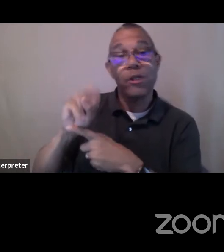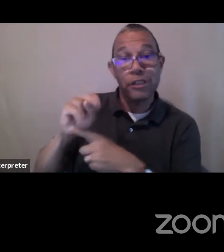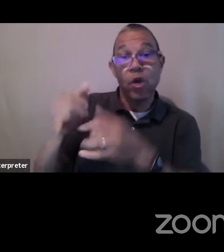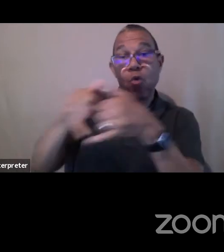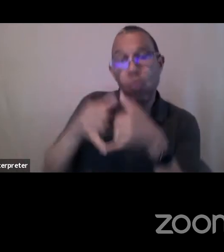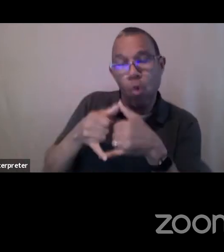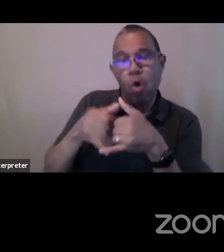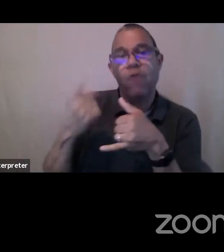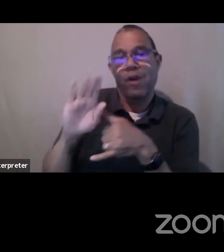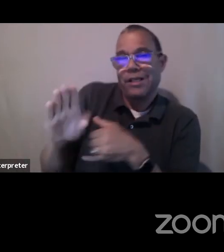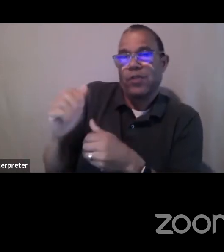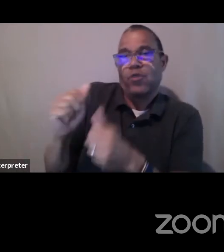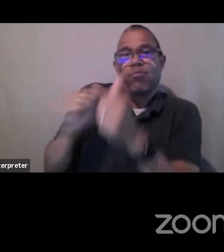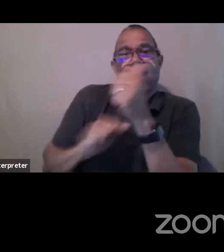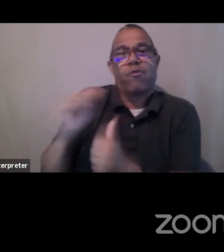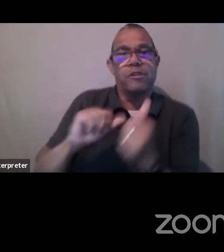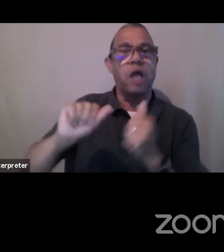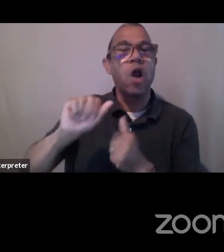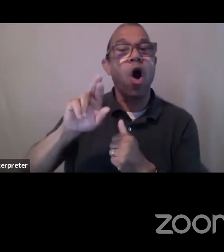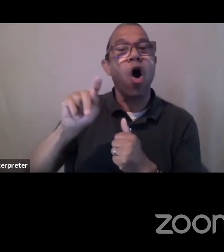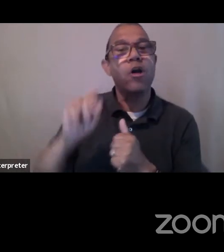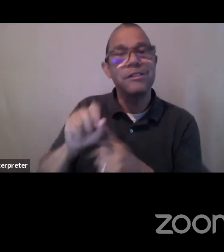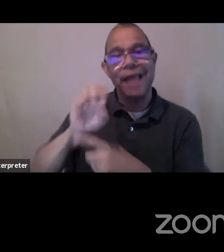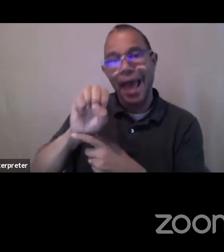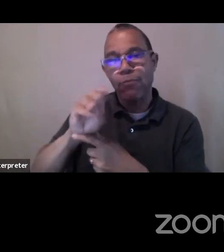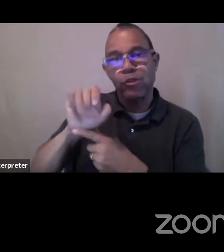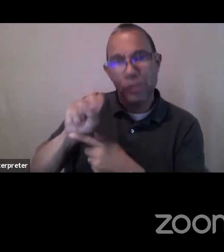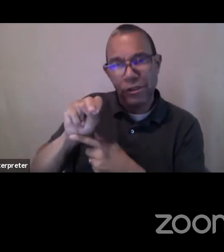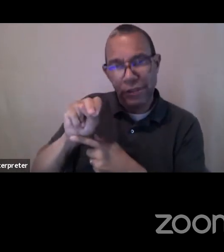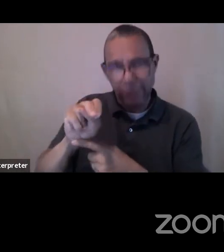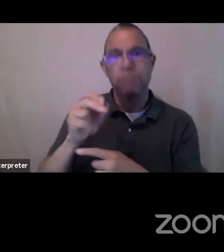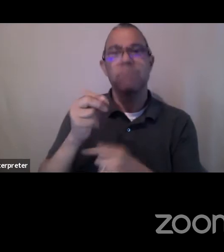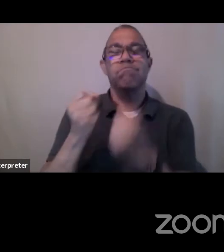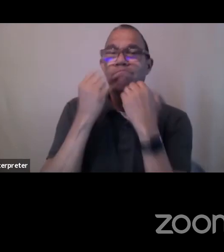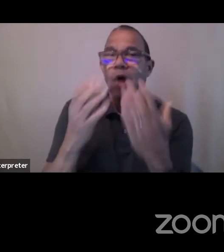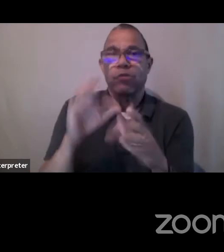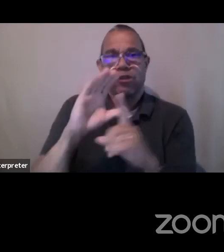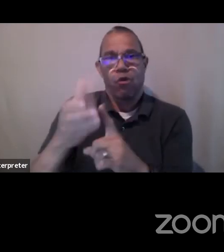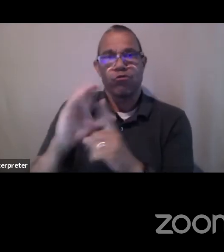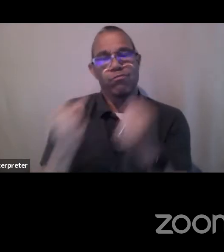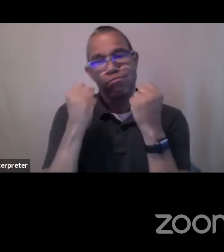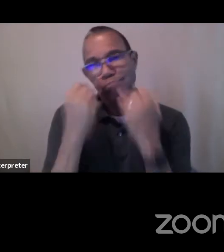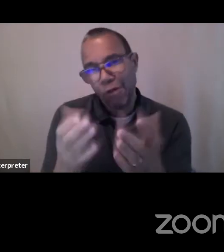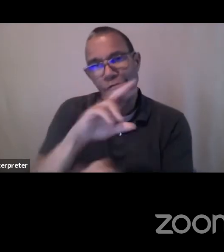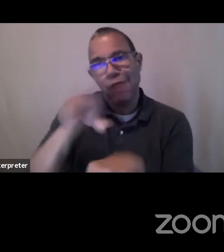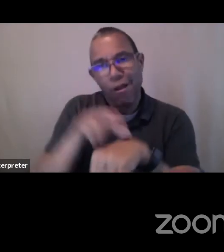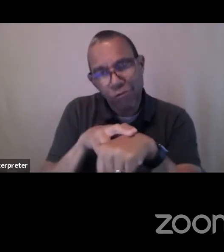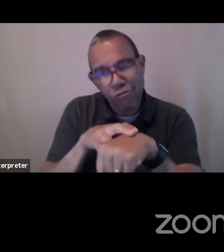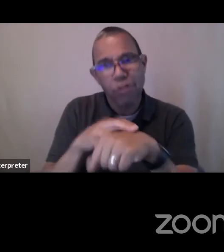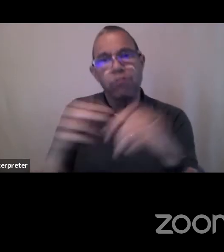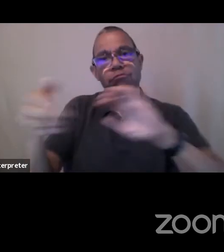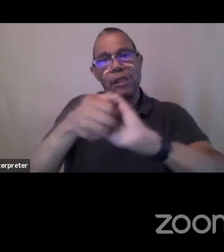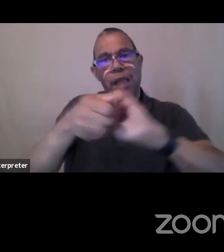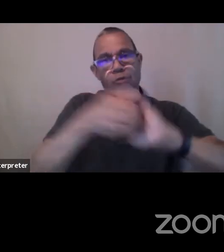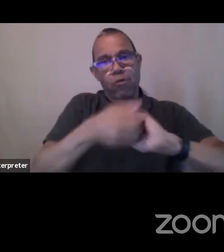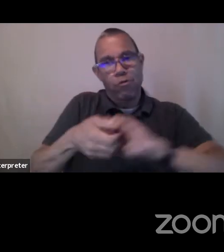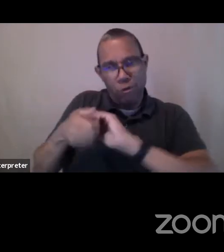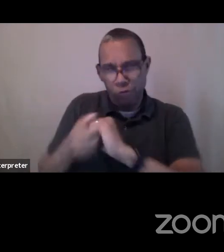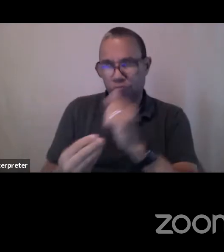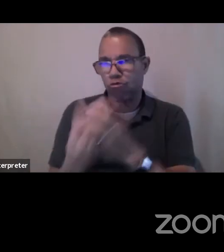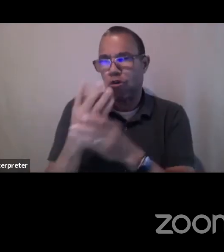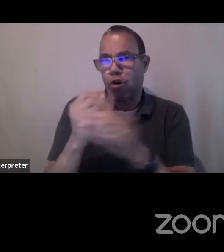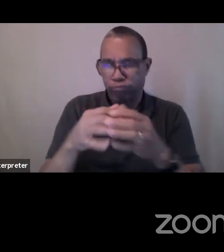Emerson. Arlequin's Players Theatre is a multicultural, multinational collaborative that is growing year to year in the number of audience